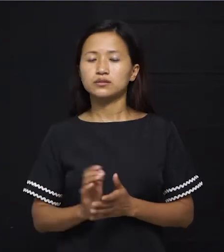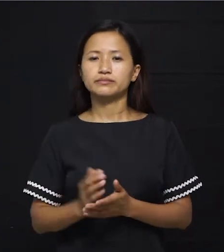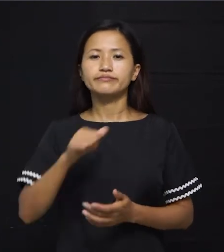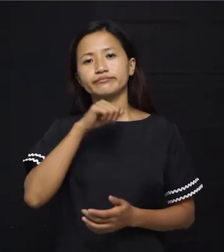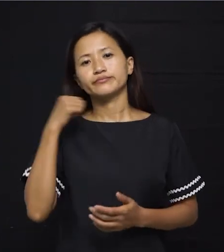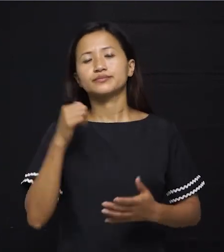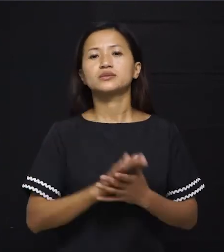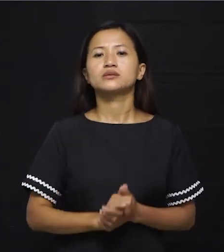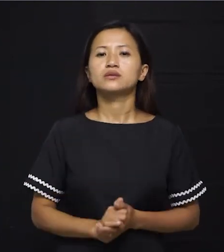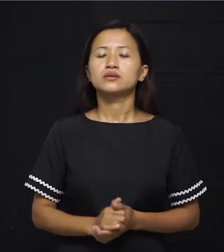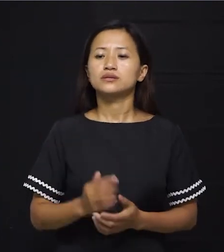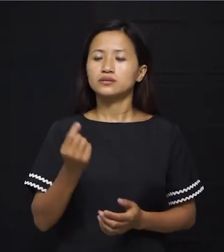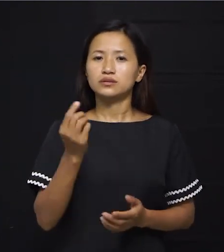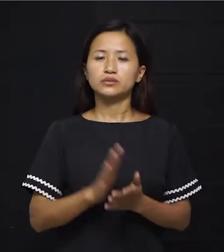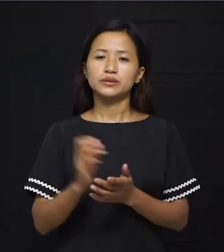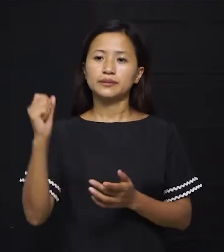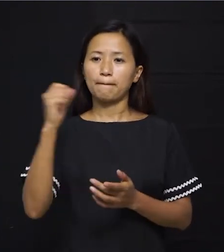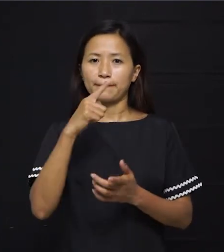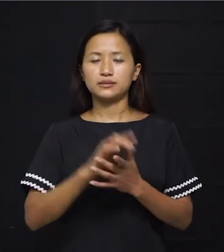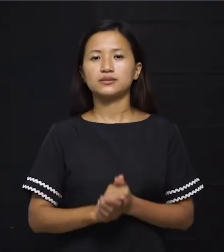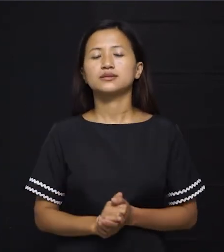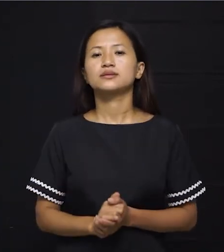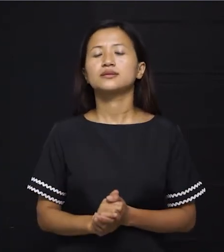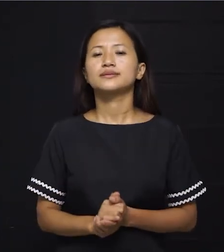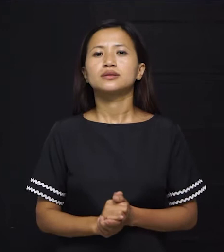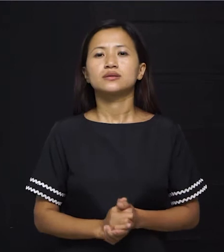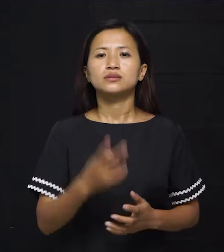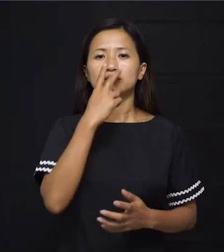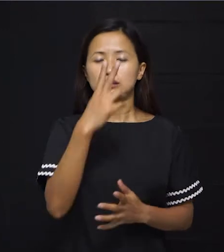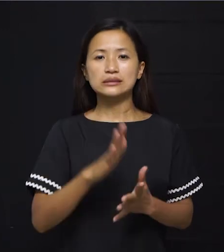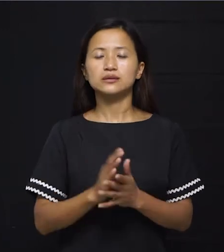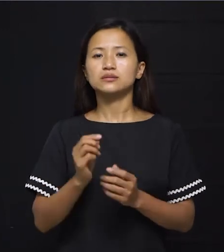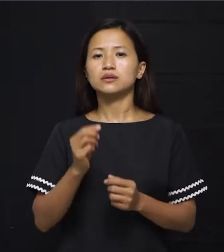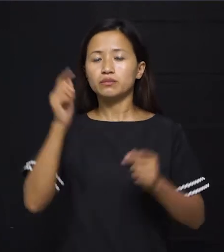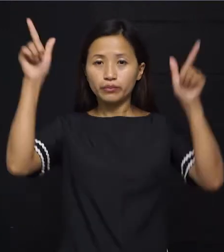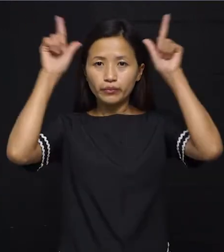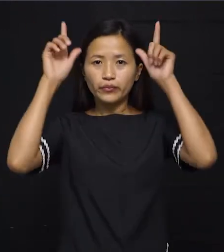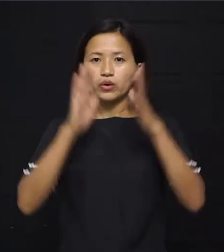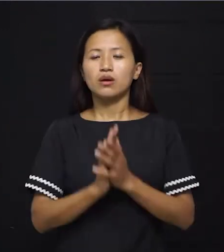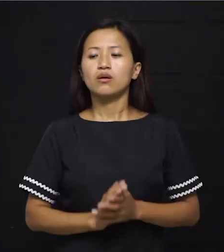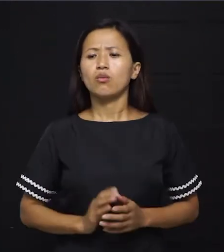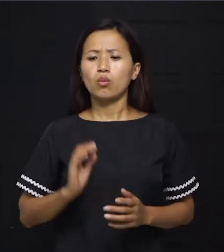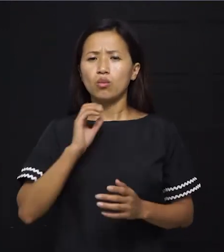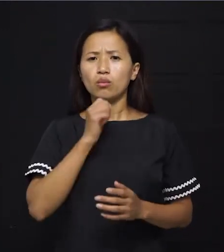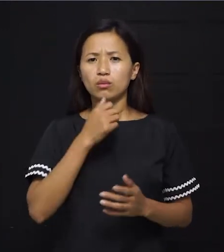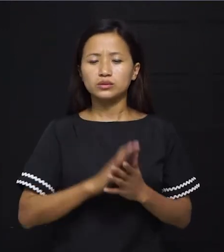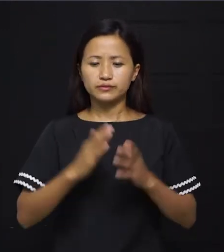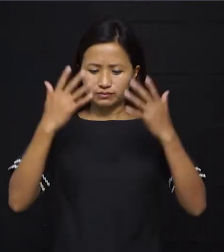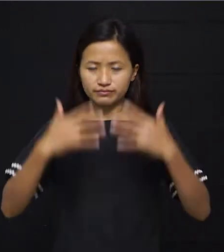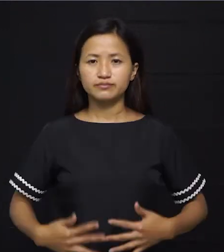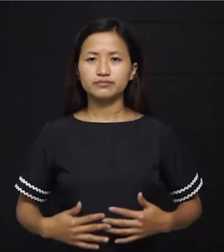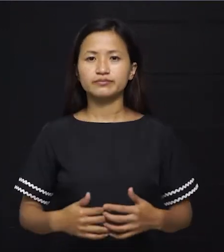then it was just within a month, okay? When he sold the bullock, it was all very healthy, okay? It was